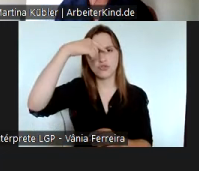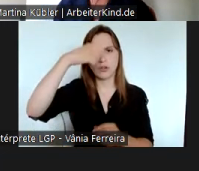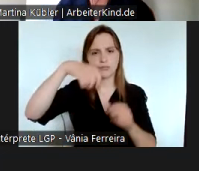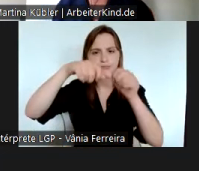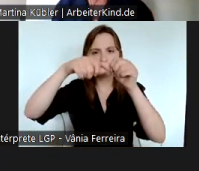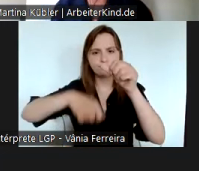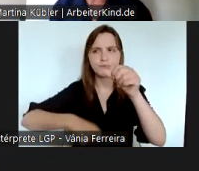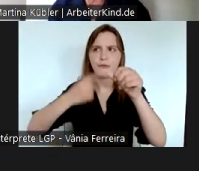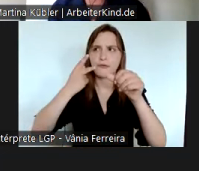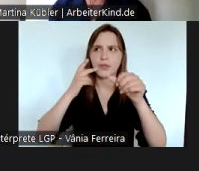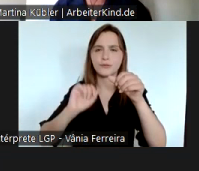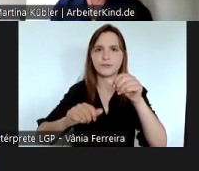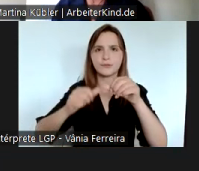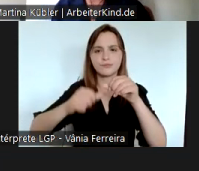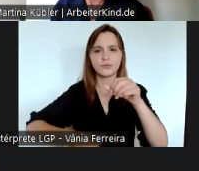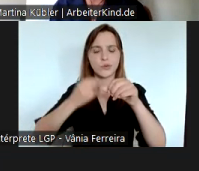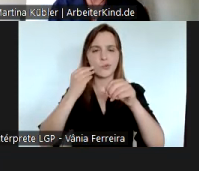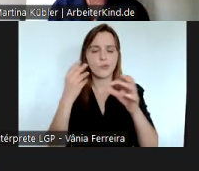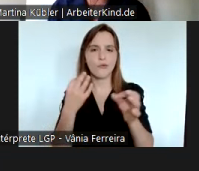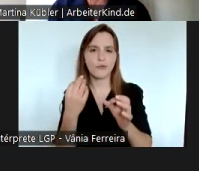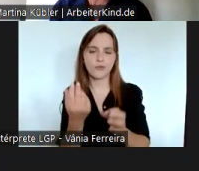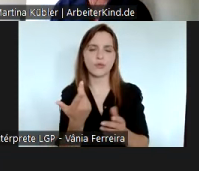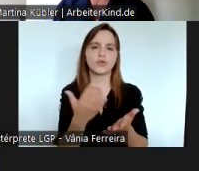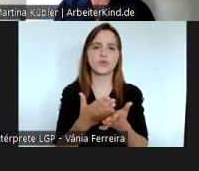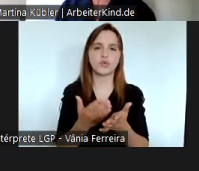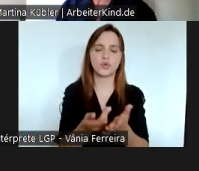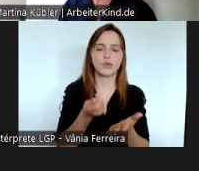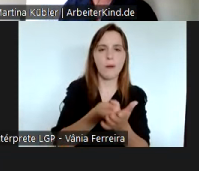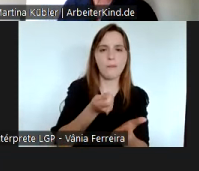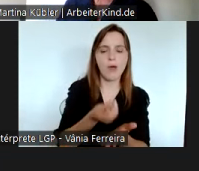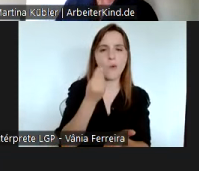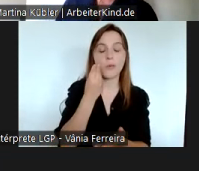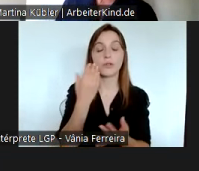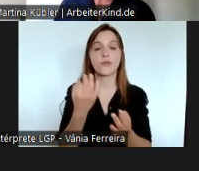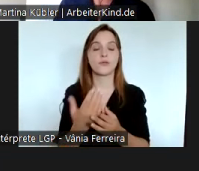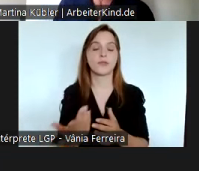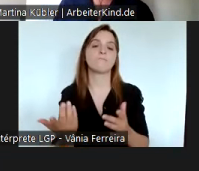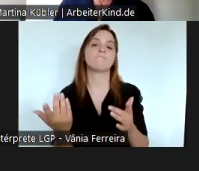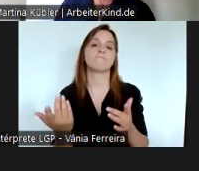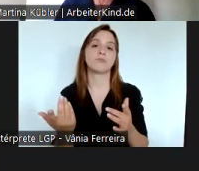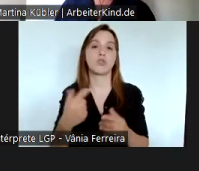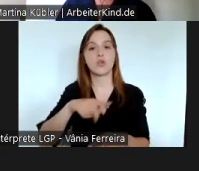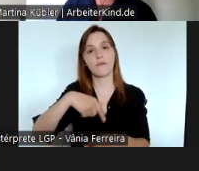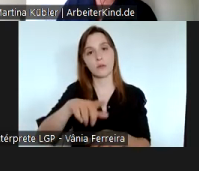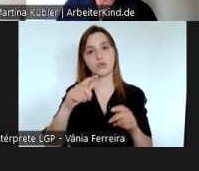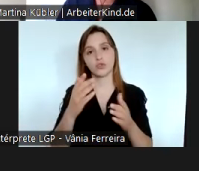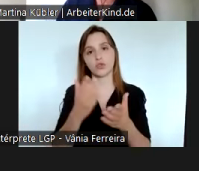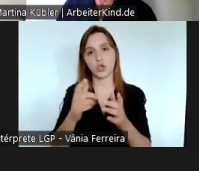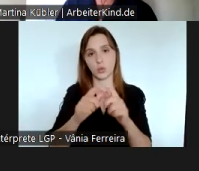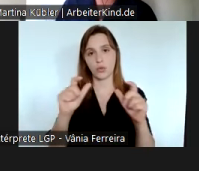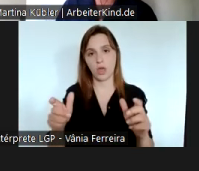study, how they finance their studies, etc. So we go to high schools to talk to